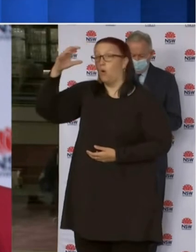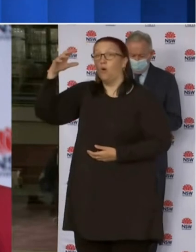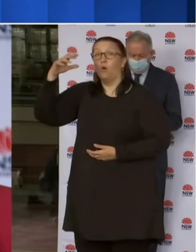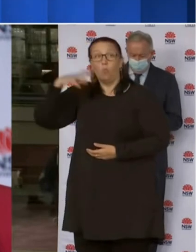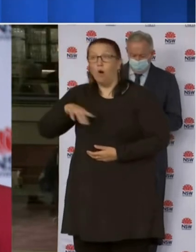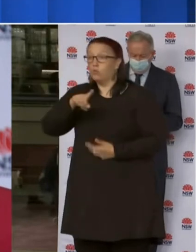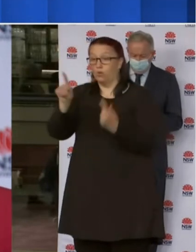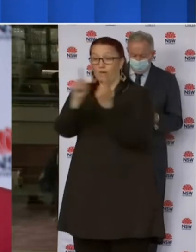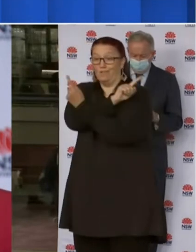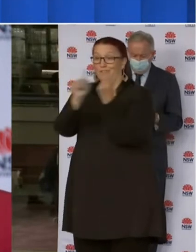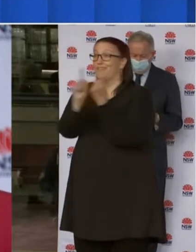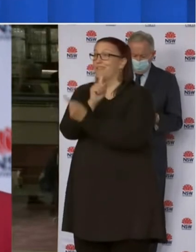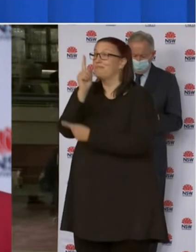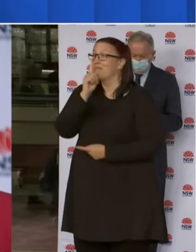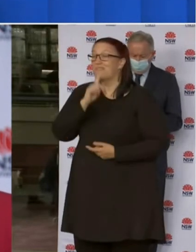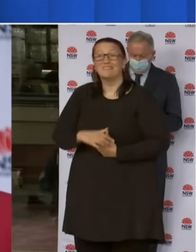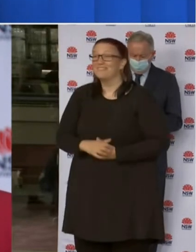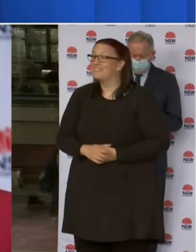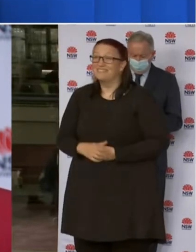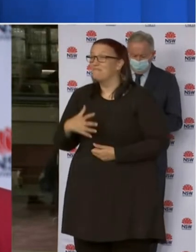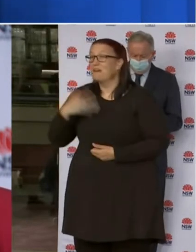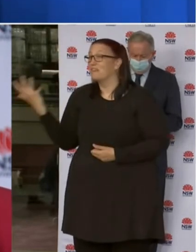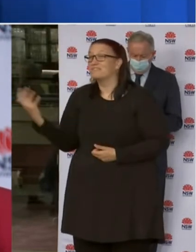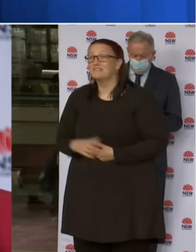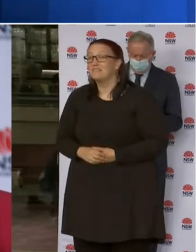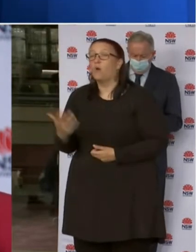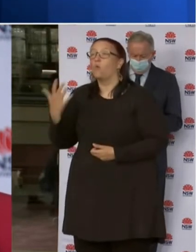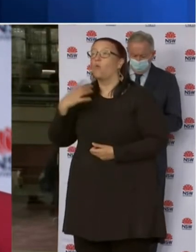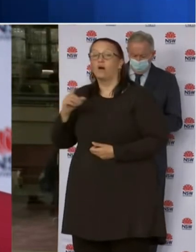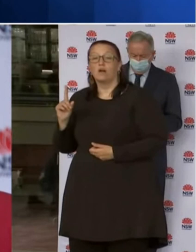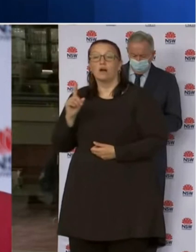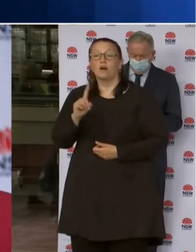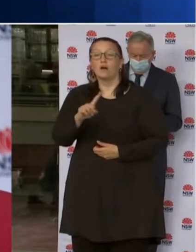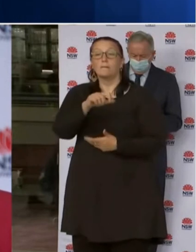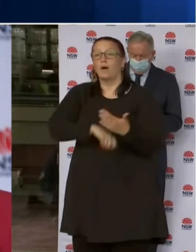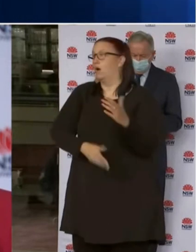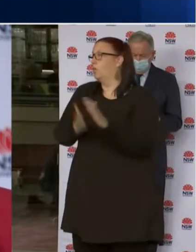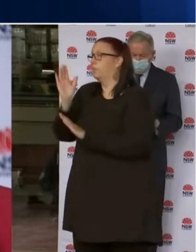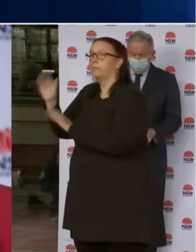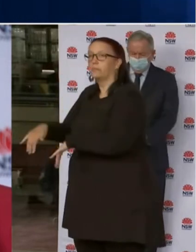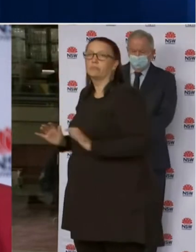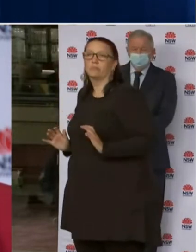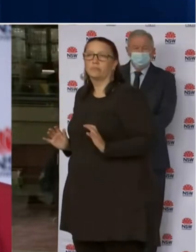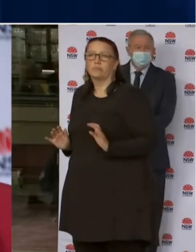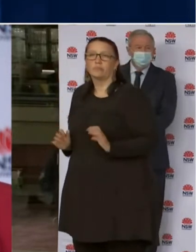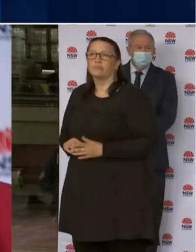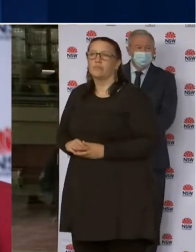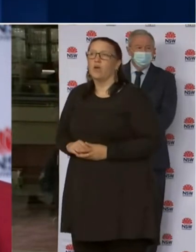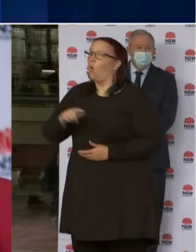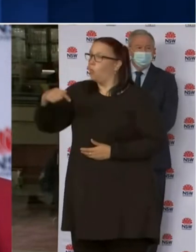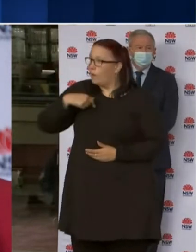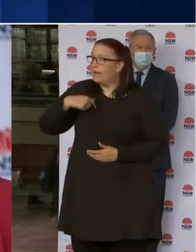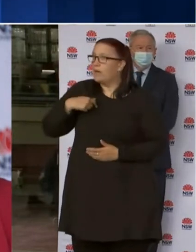people. Our preference would be that people are not travelling large distances to avail themselves of outdoor